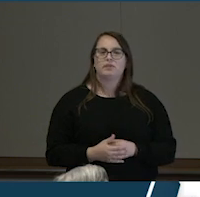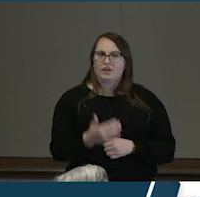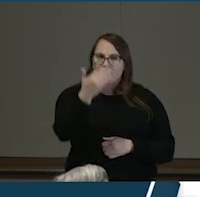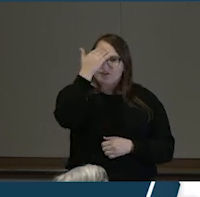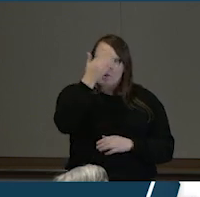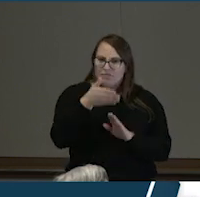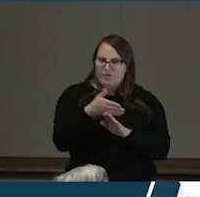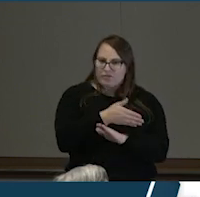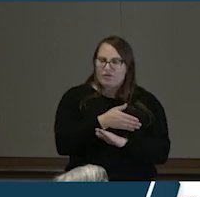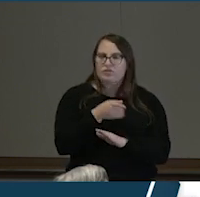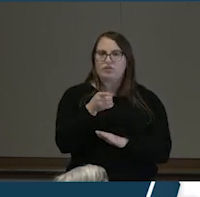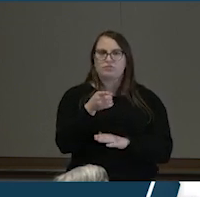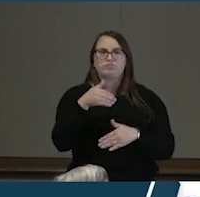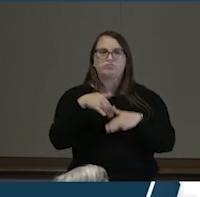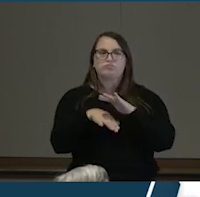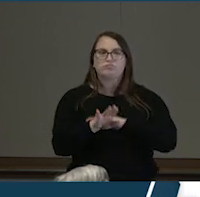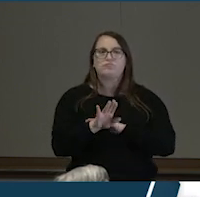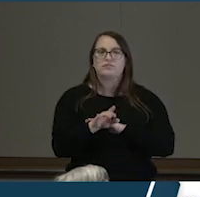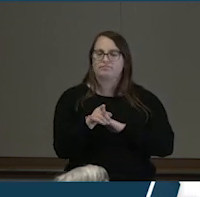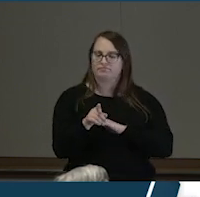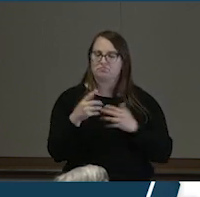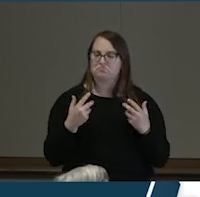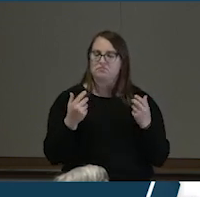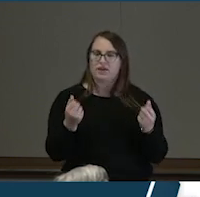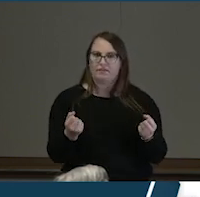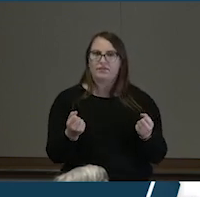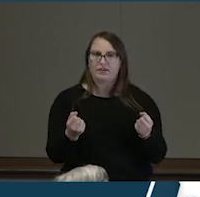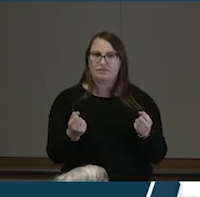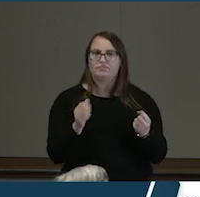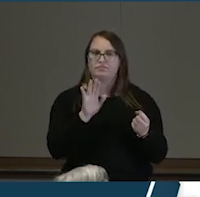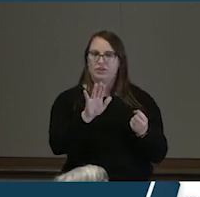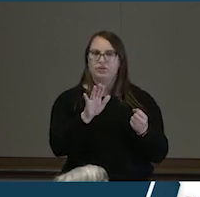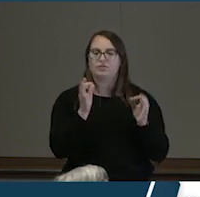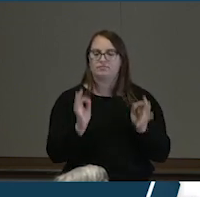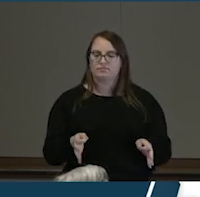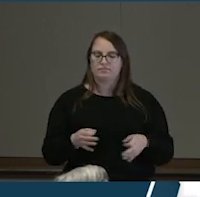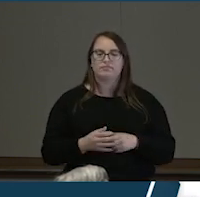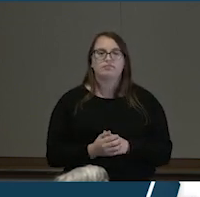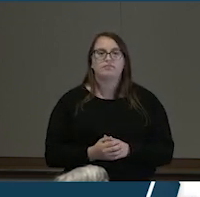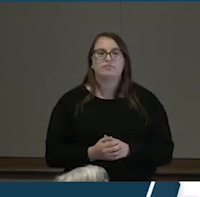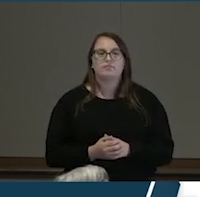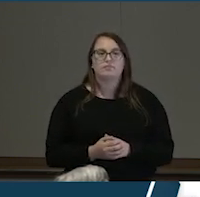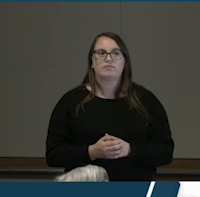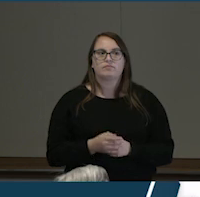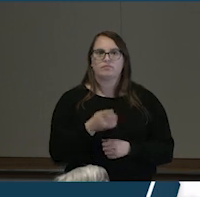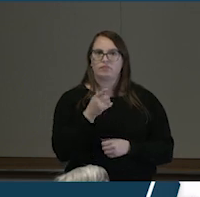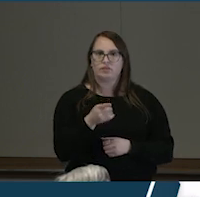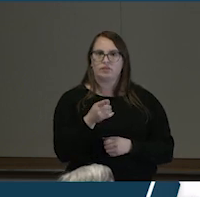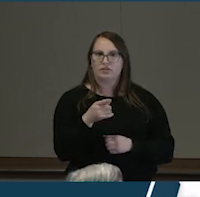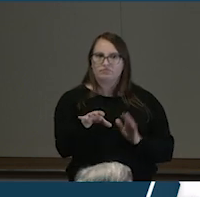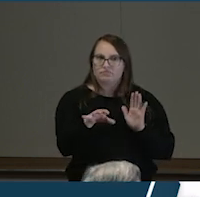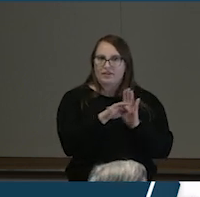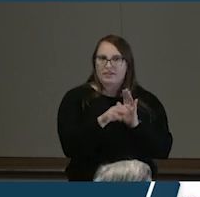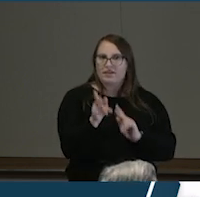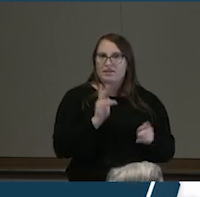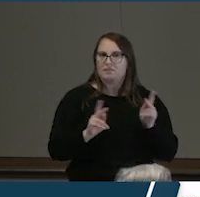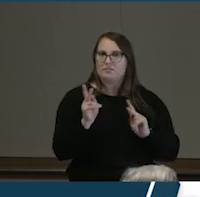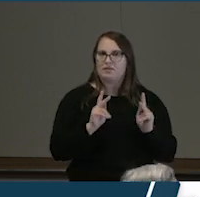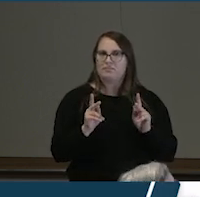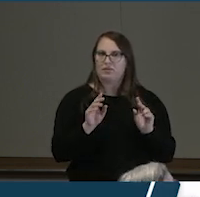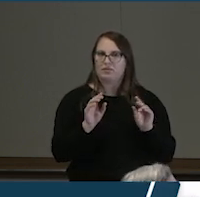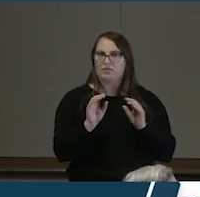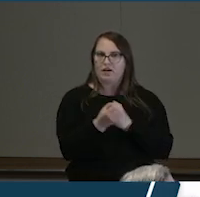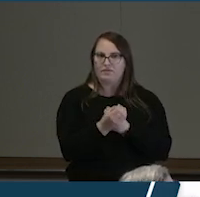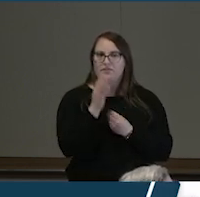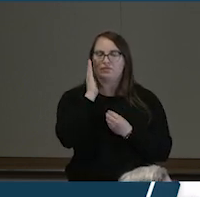get in there and you're confident about what you're doing. And again, you're putting people in office that are going to affect our lives. So just be mindful